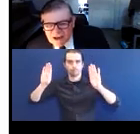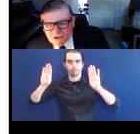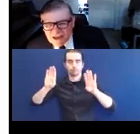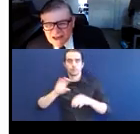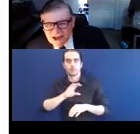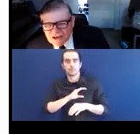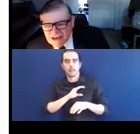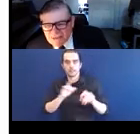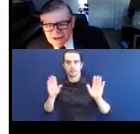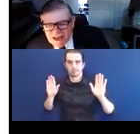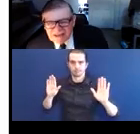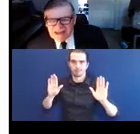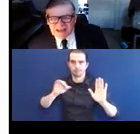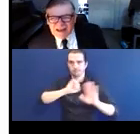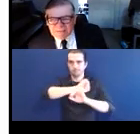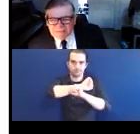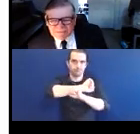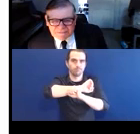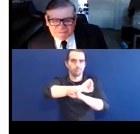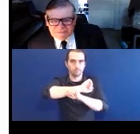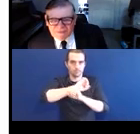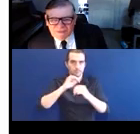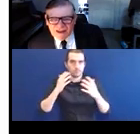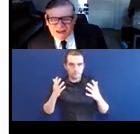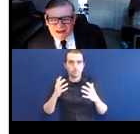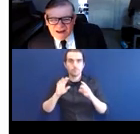They don't want any contact between us and them.